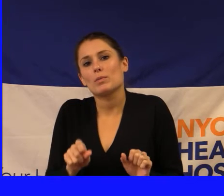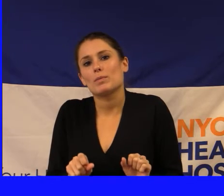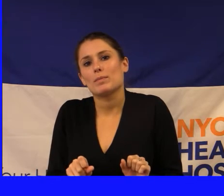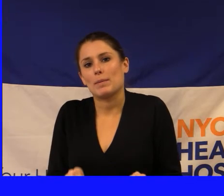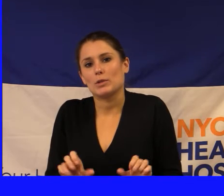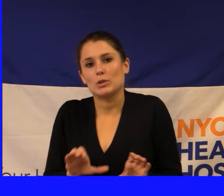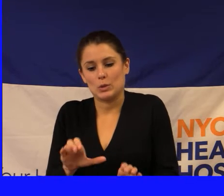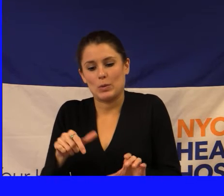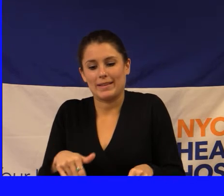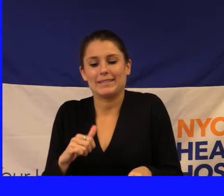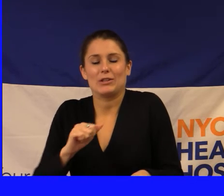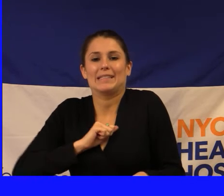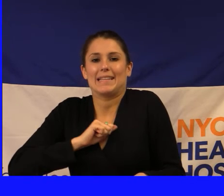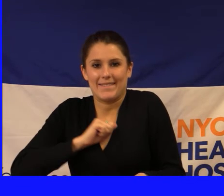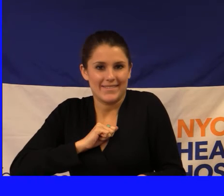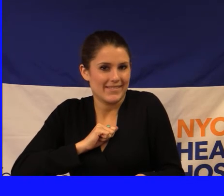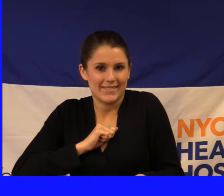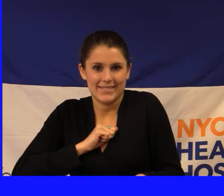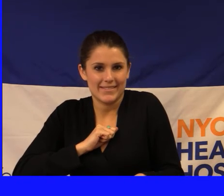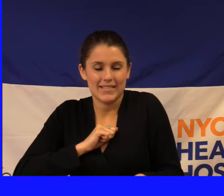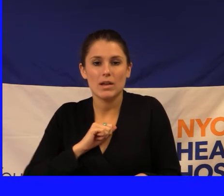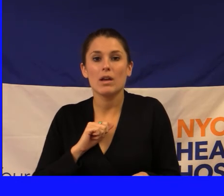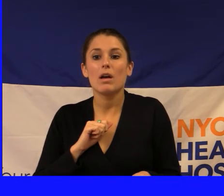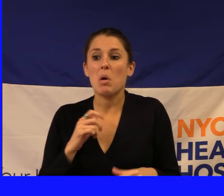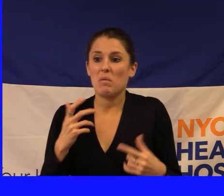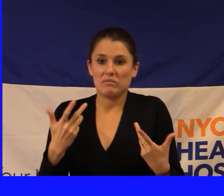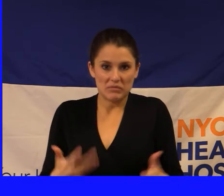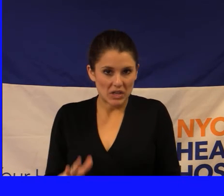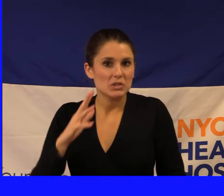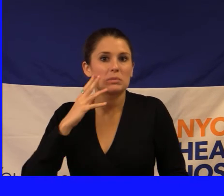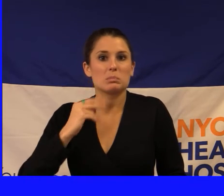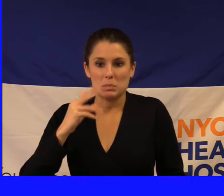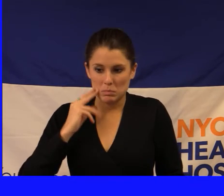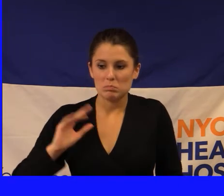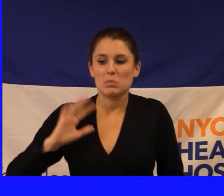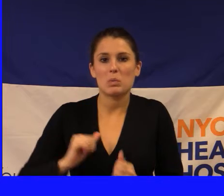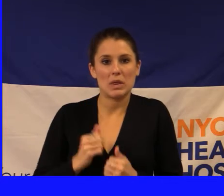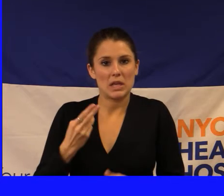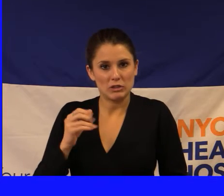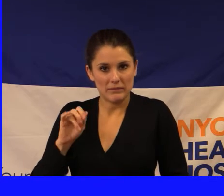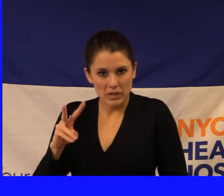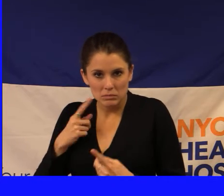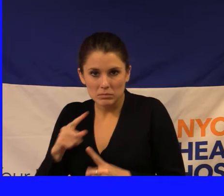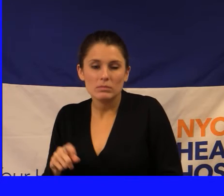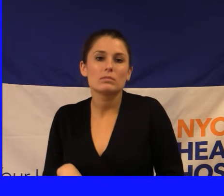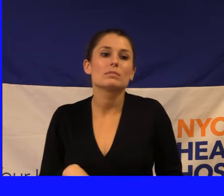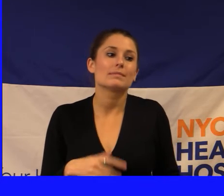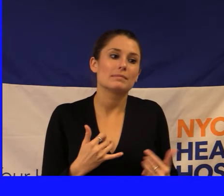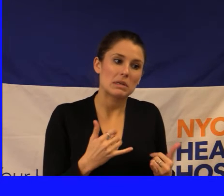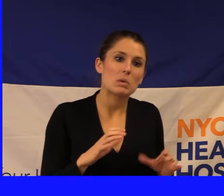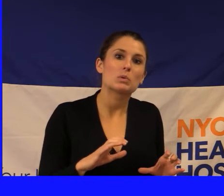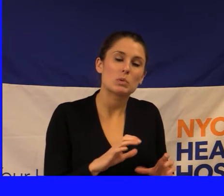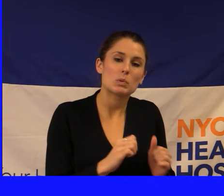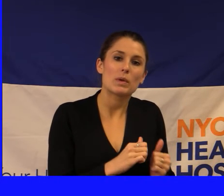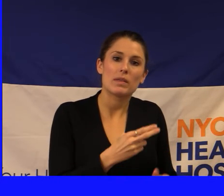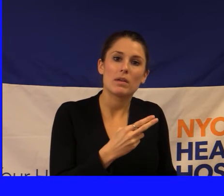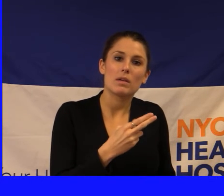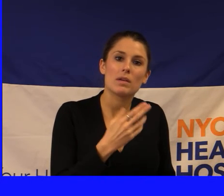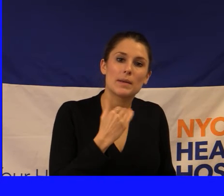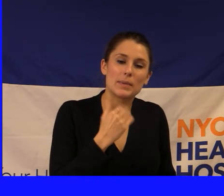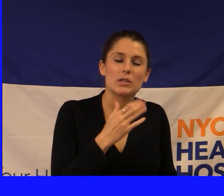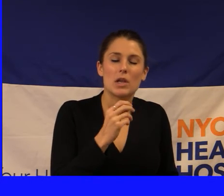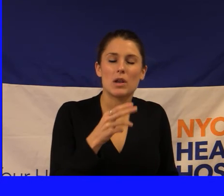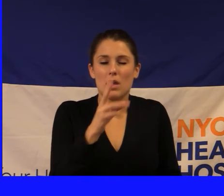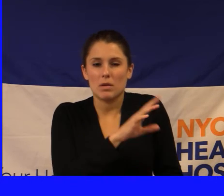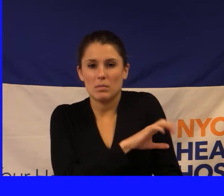ourselves. We've done it with HIV. We're increasingly doing it with diabetes and hypertension. We have to do it with heart failure. Does that